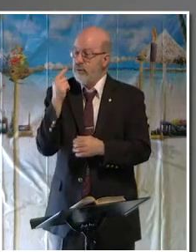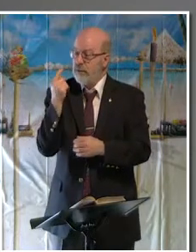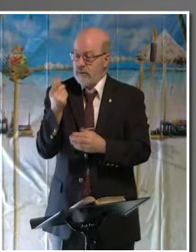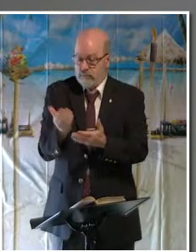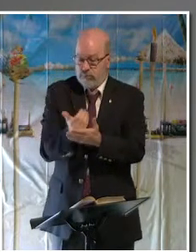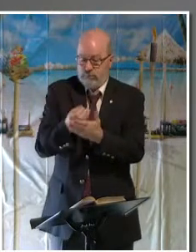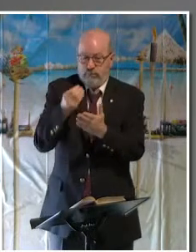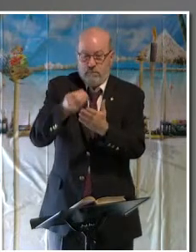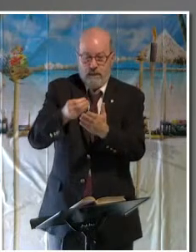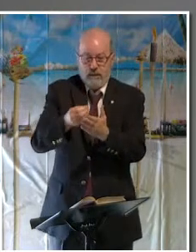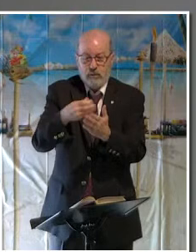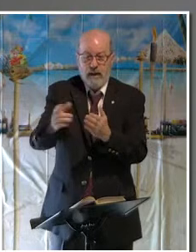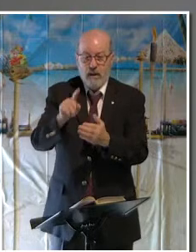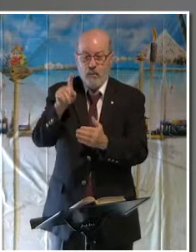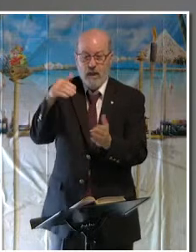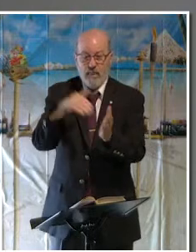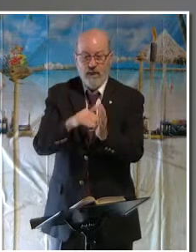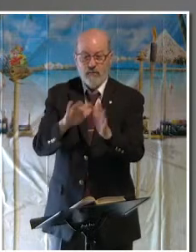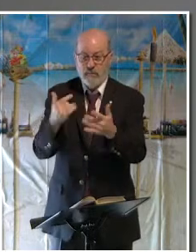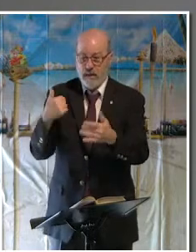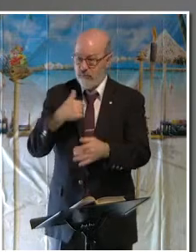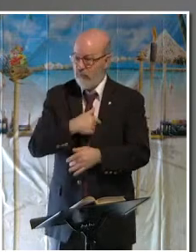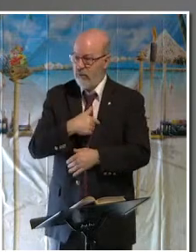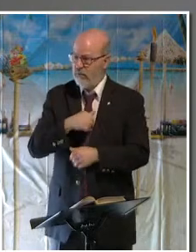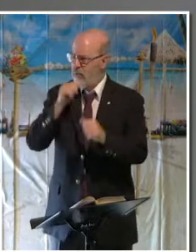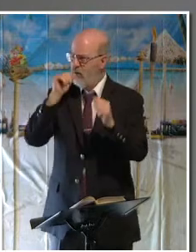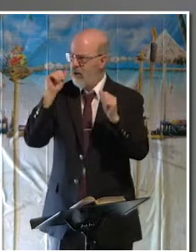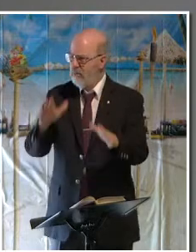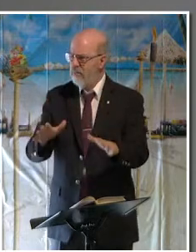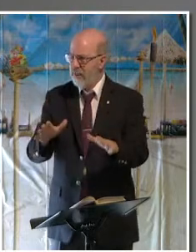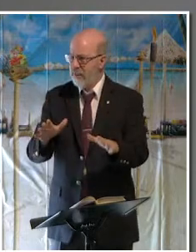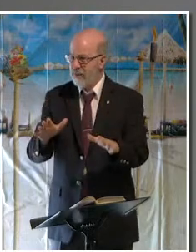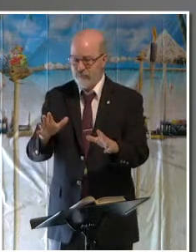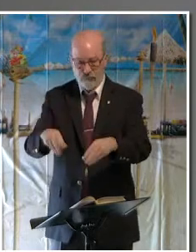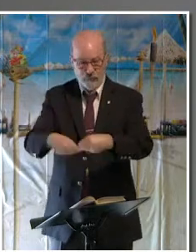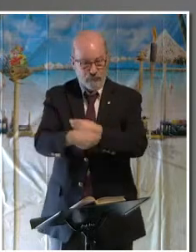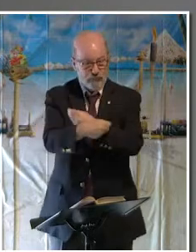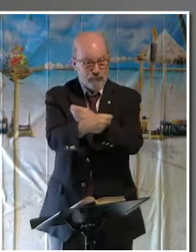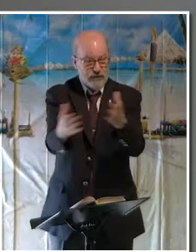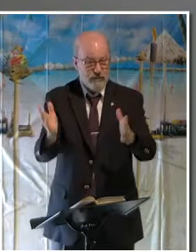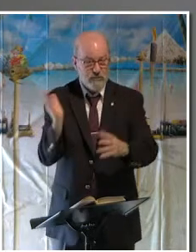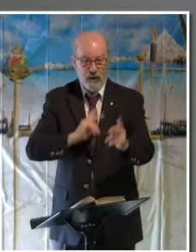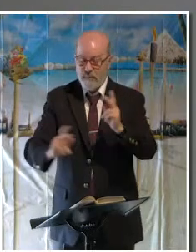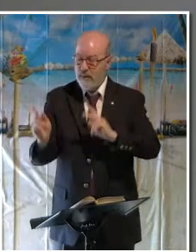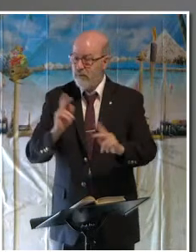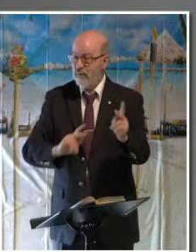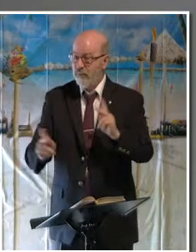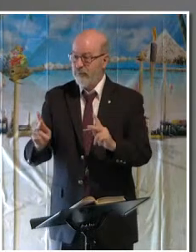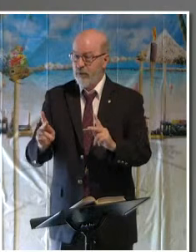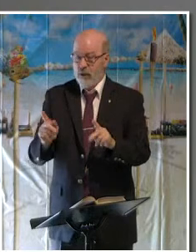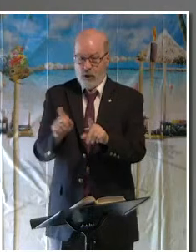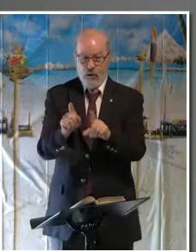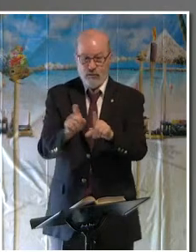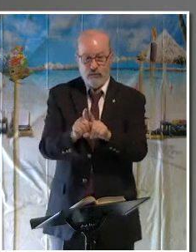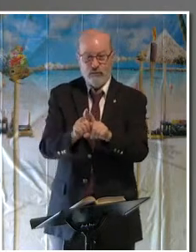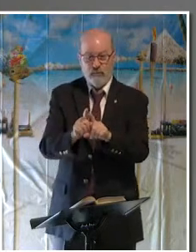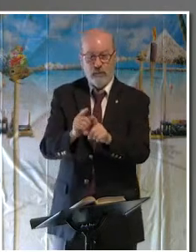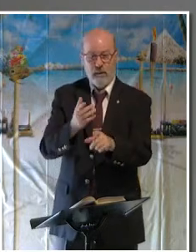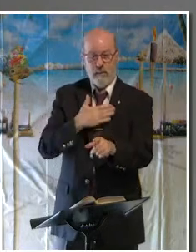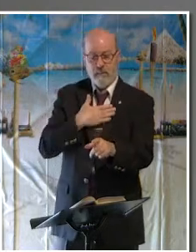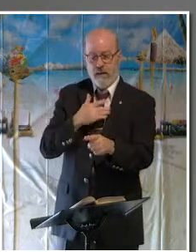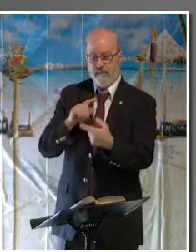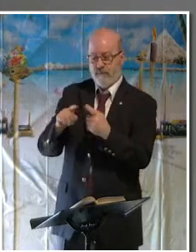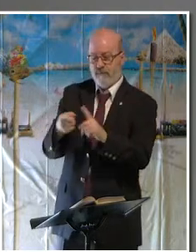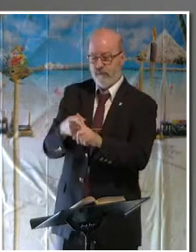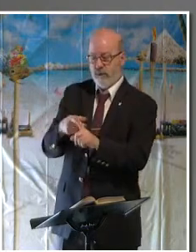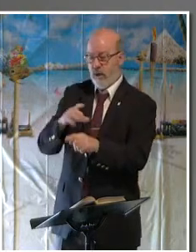raised the money to purchase 1,000 Bibles. What a blessing to make these available to our people. In addition to this, my colleague